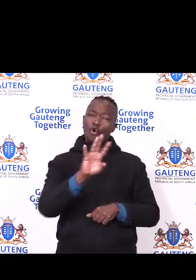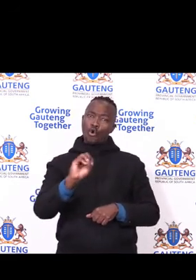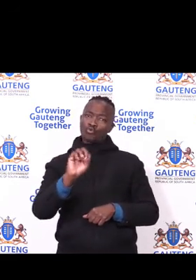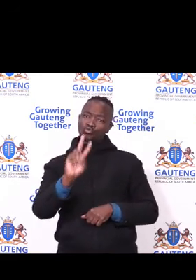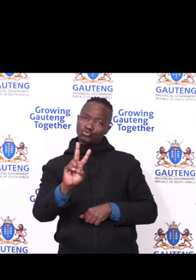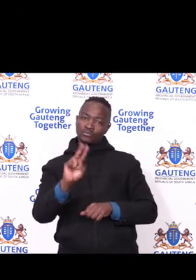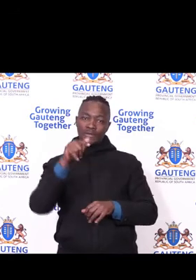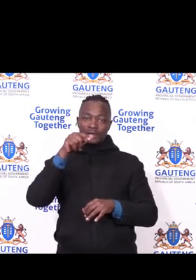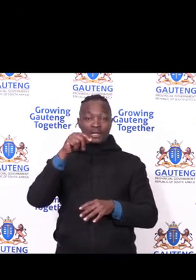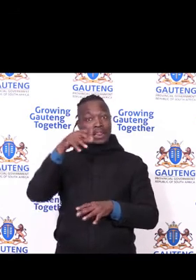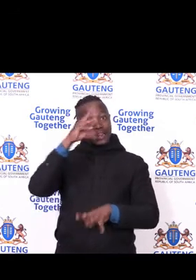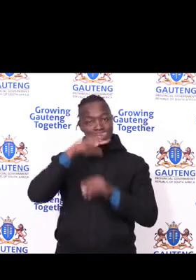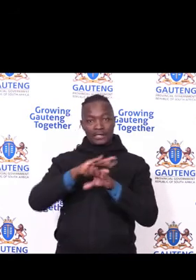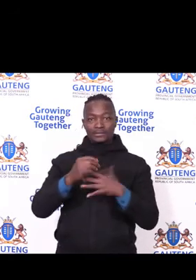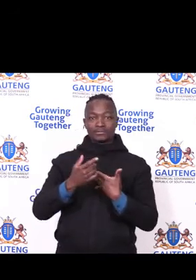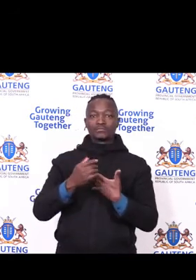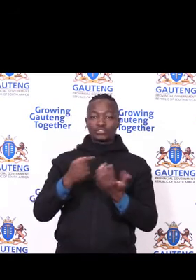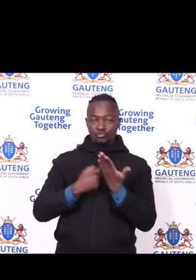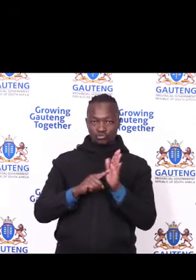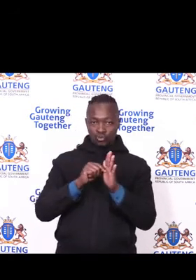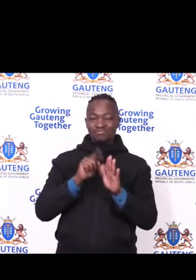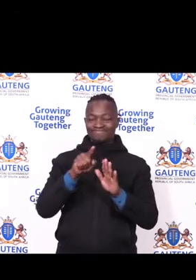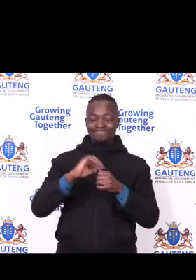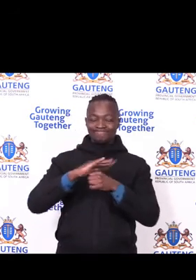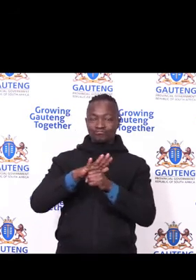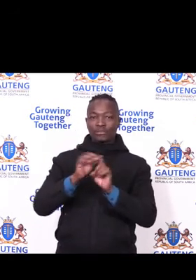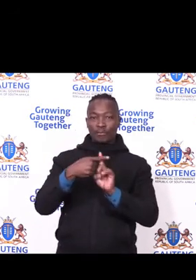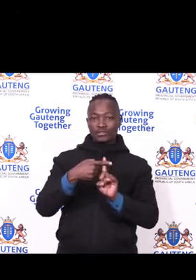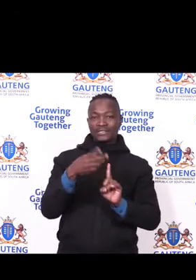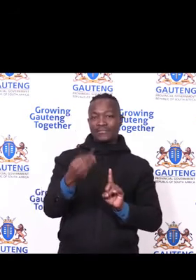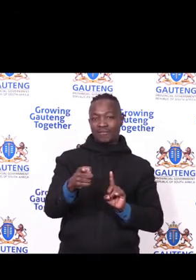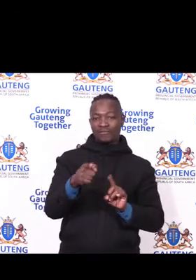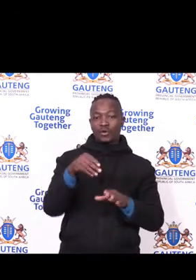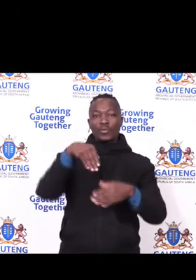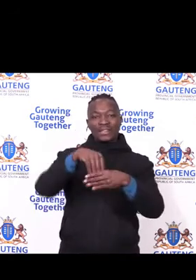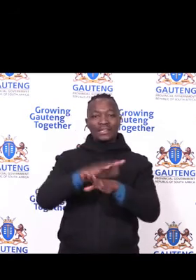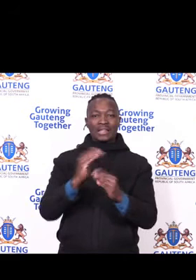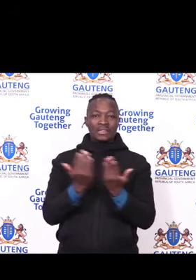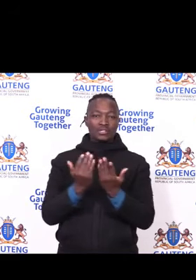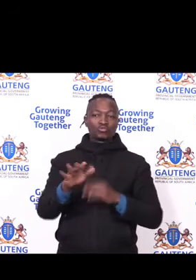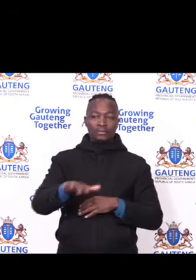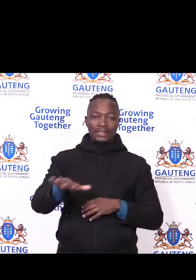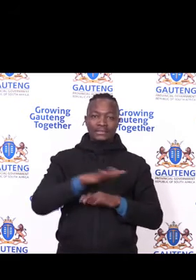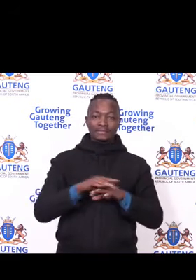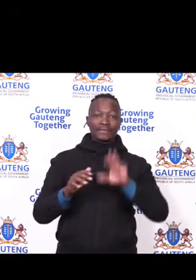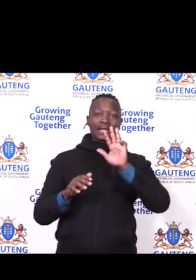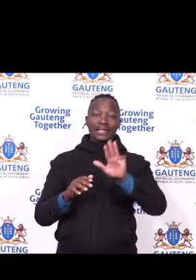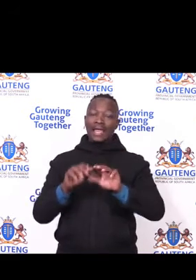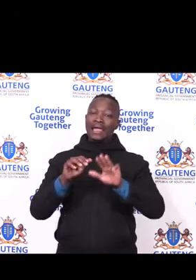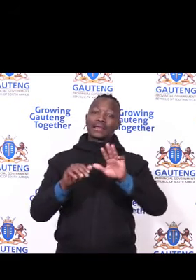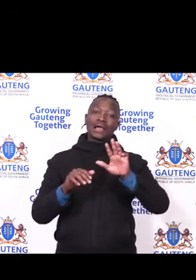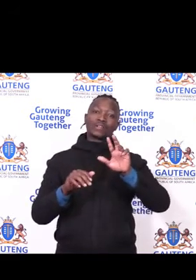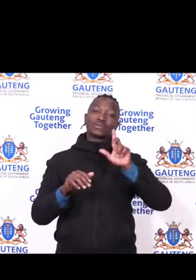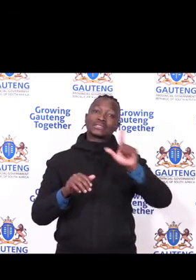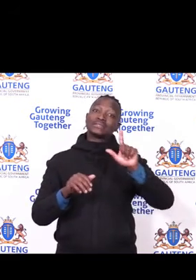tested or showed symptoms of the virus within the schooling premises, and 977